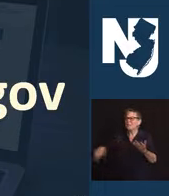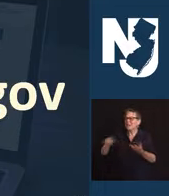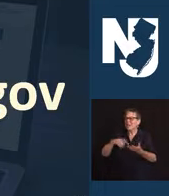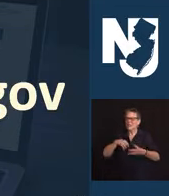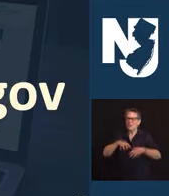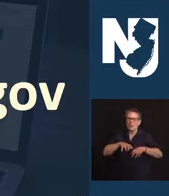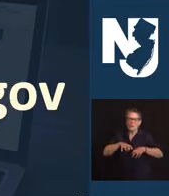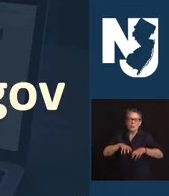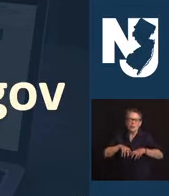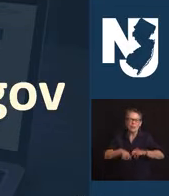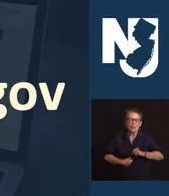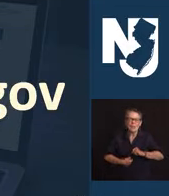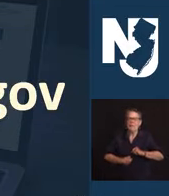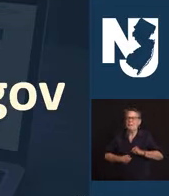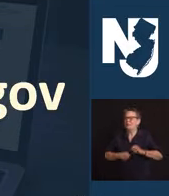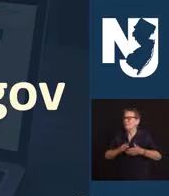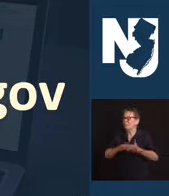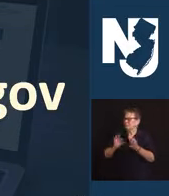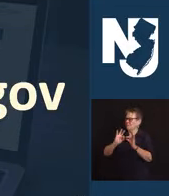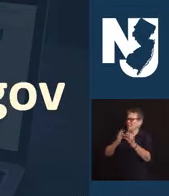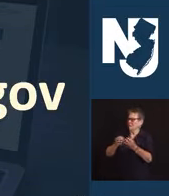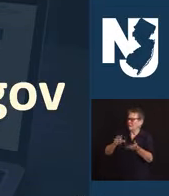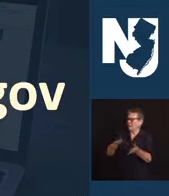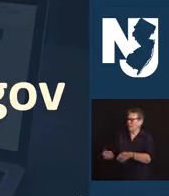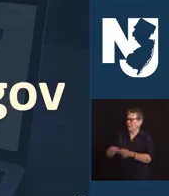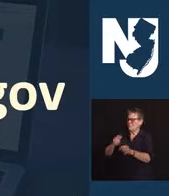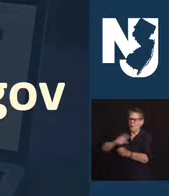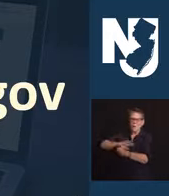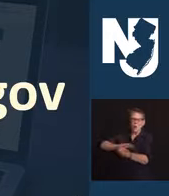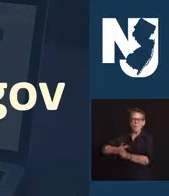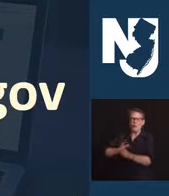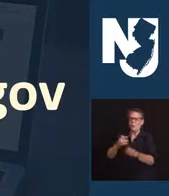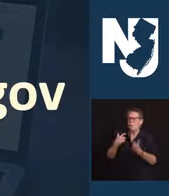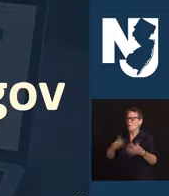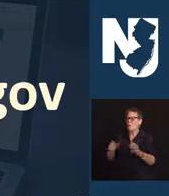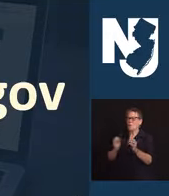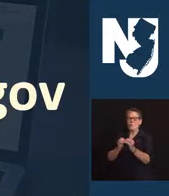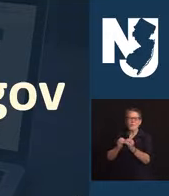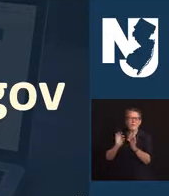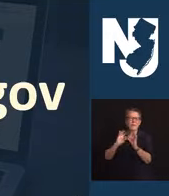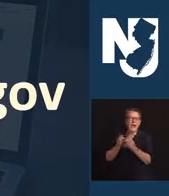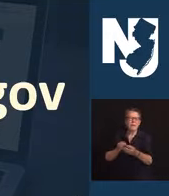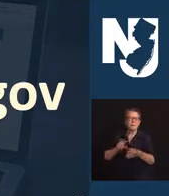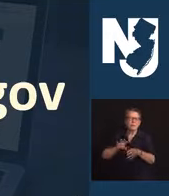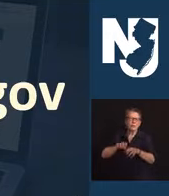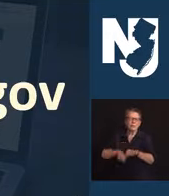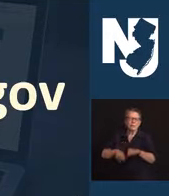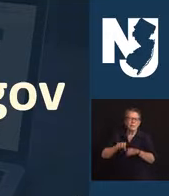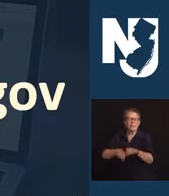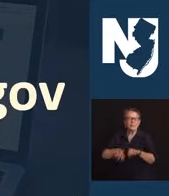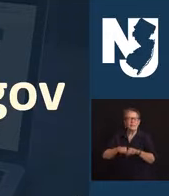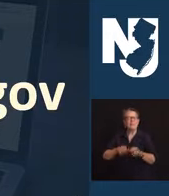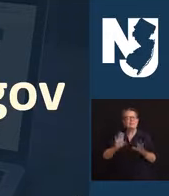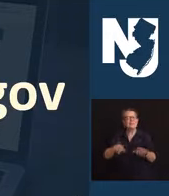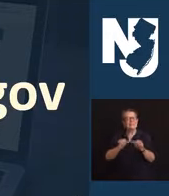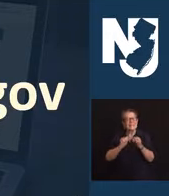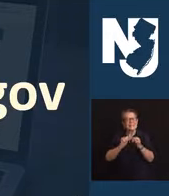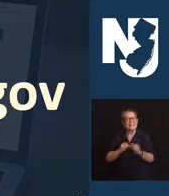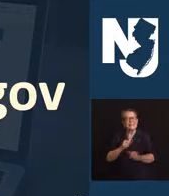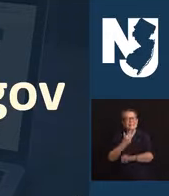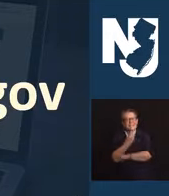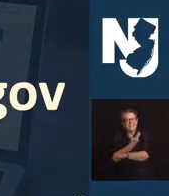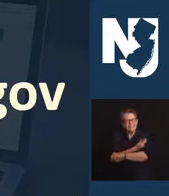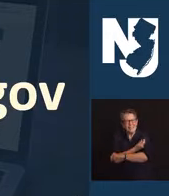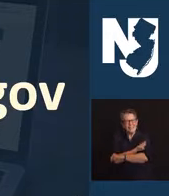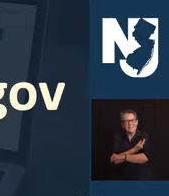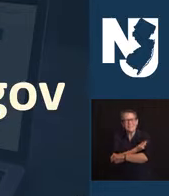virus. Let's all keep at it, folks. Let's keep getting vaccinated, and especially going back for the all-important second shot if you're